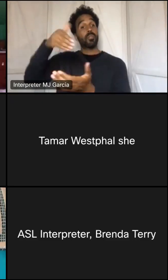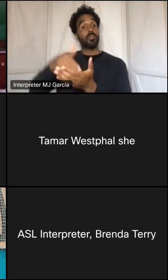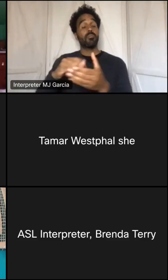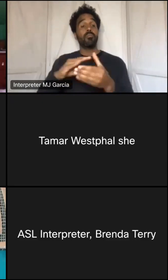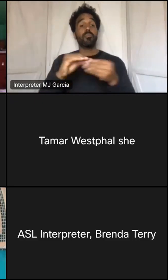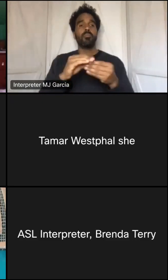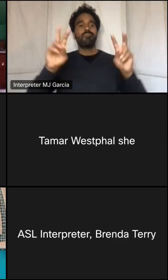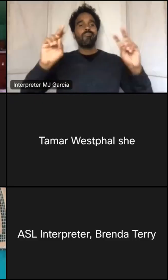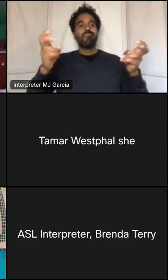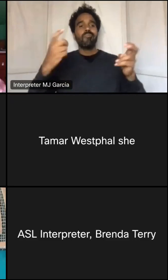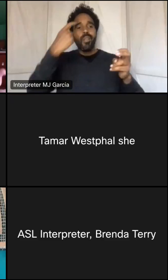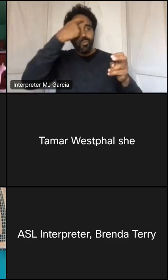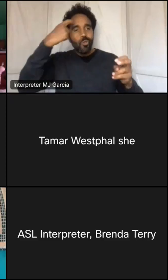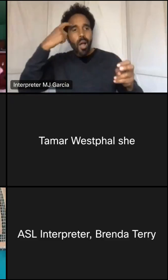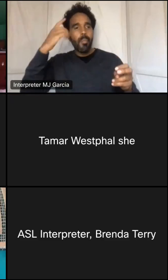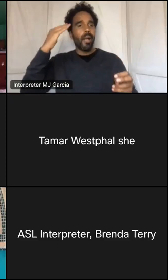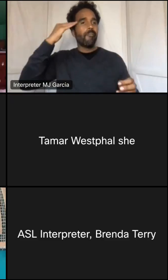informed, we're holding